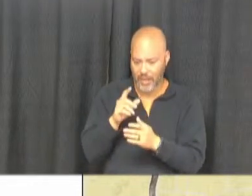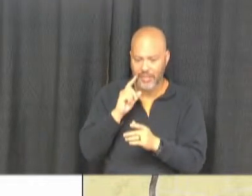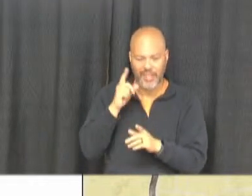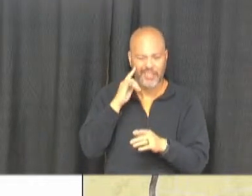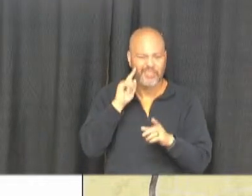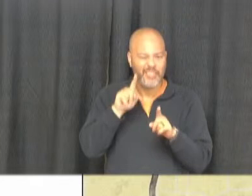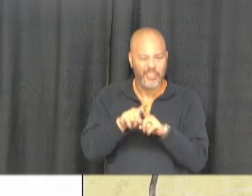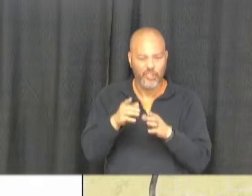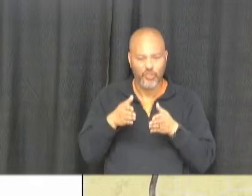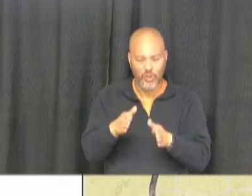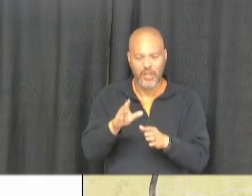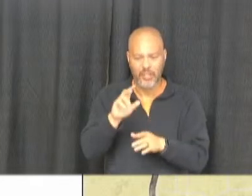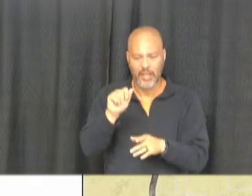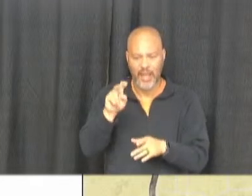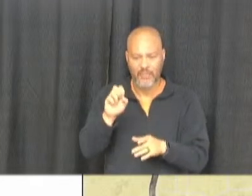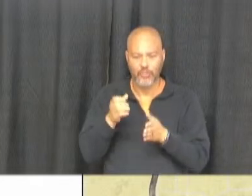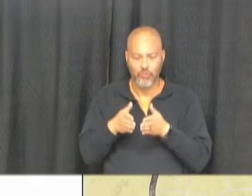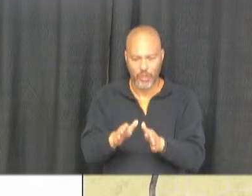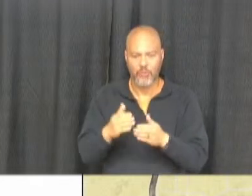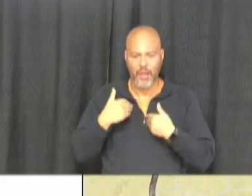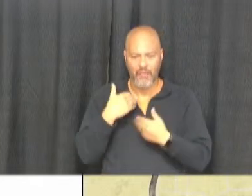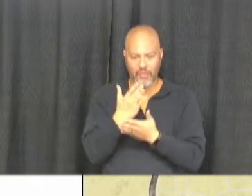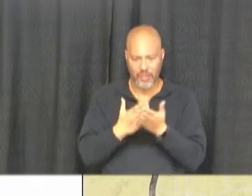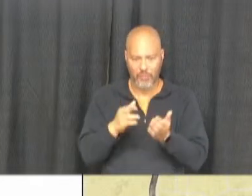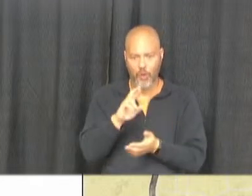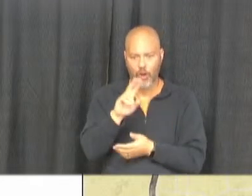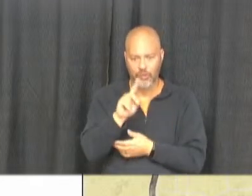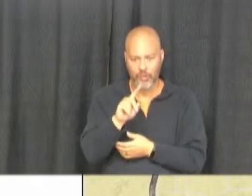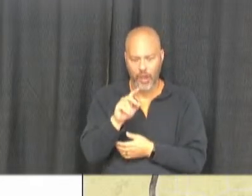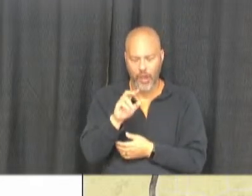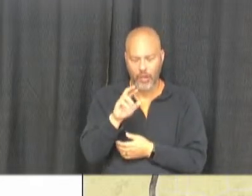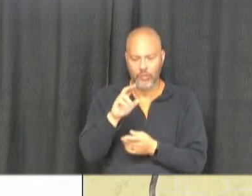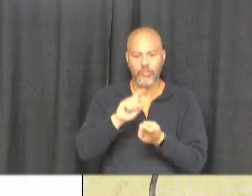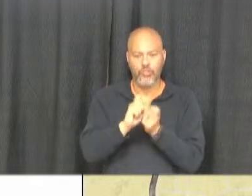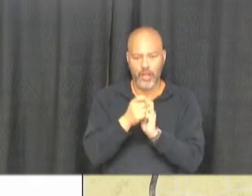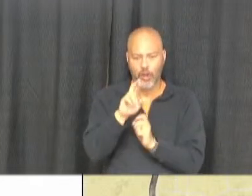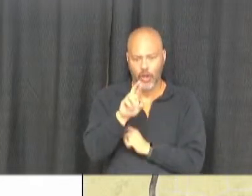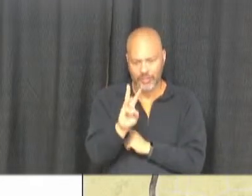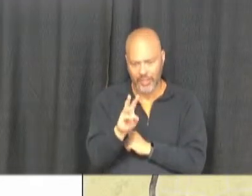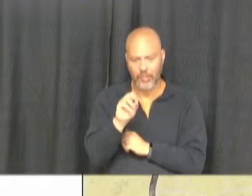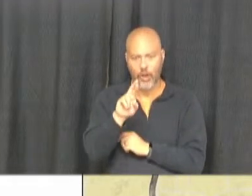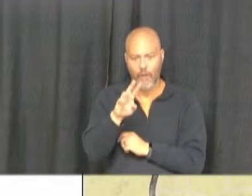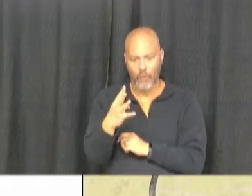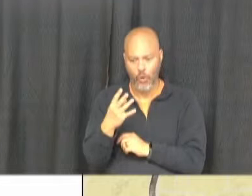east there. You have had some rezonings of R6 and R4 just in the last